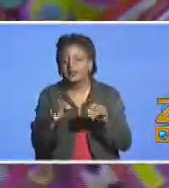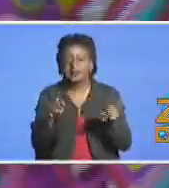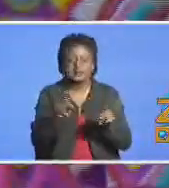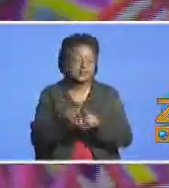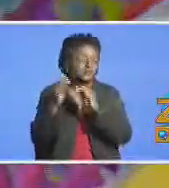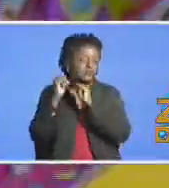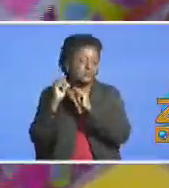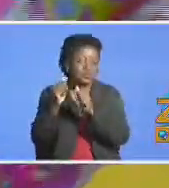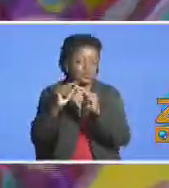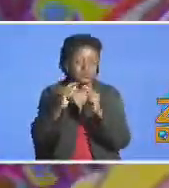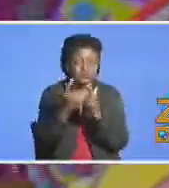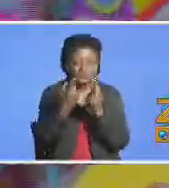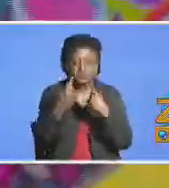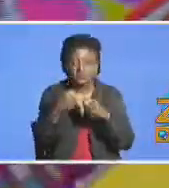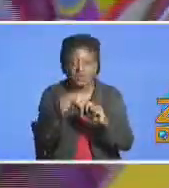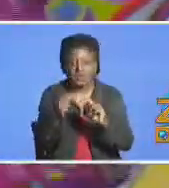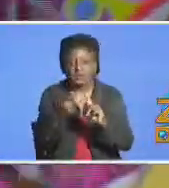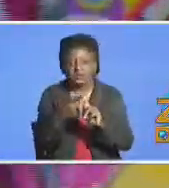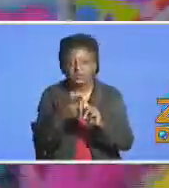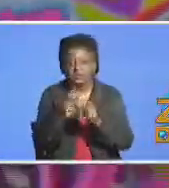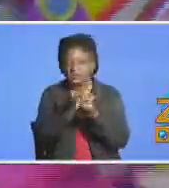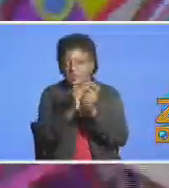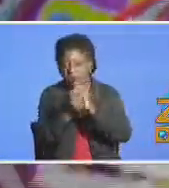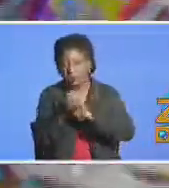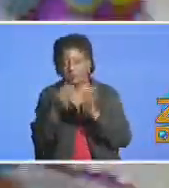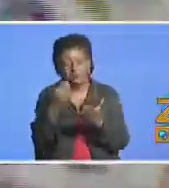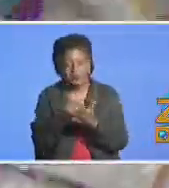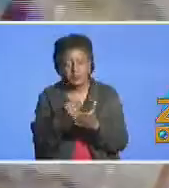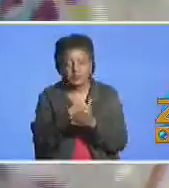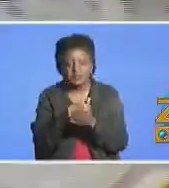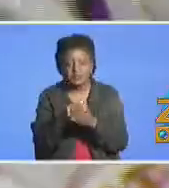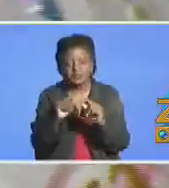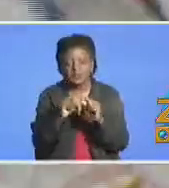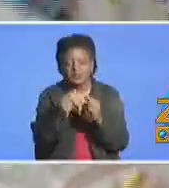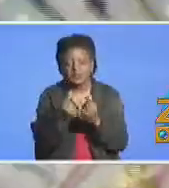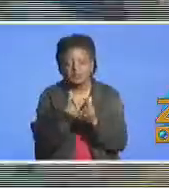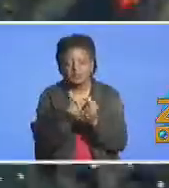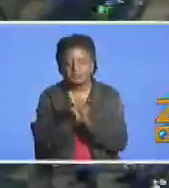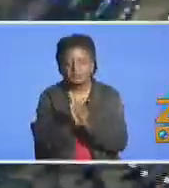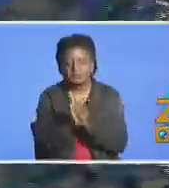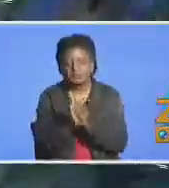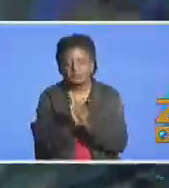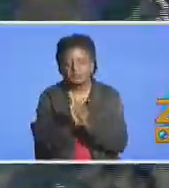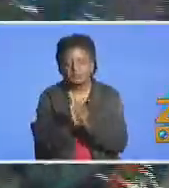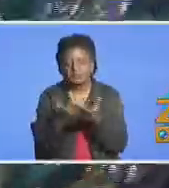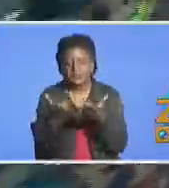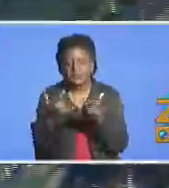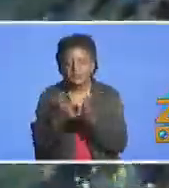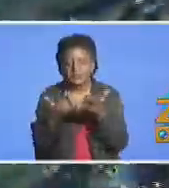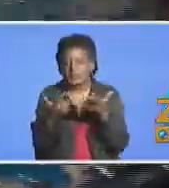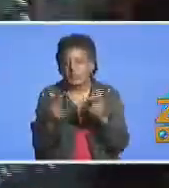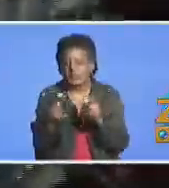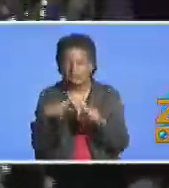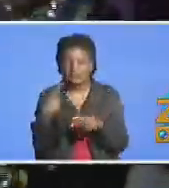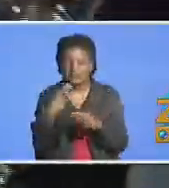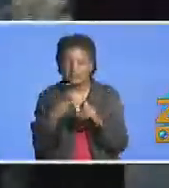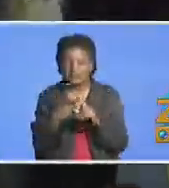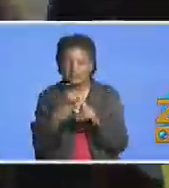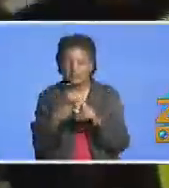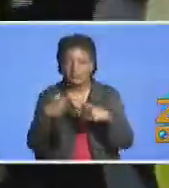that Junkanoo shacks are not the most sanitary places. It would allow groups to set up a proper facility where they can